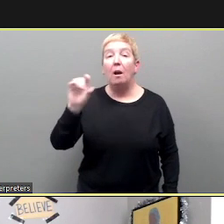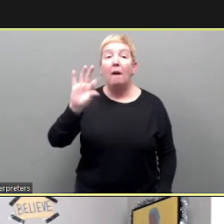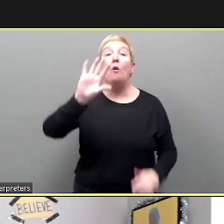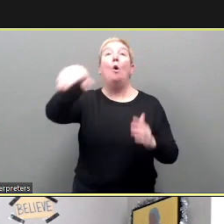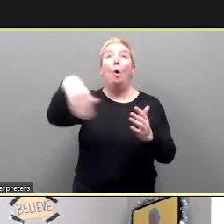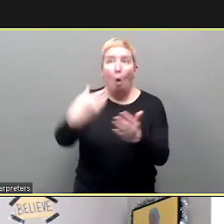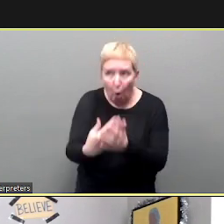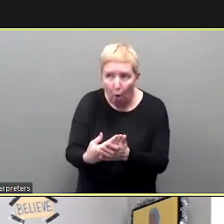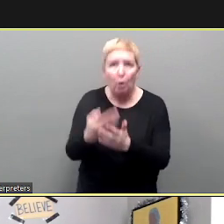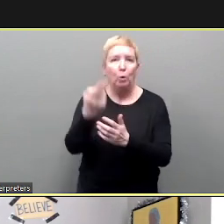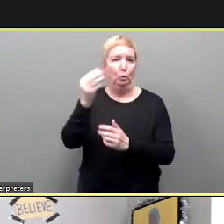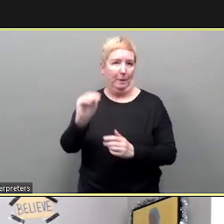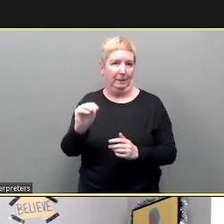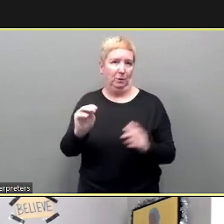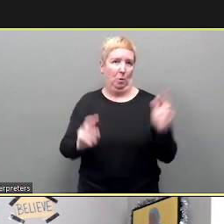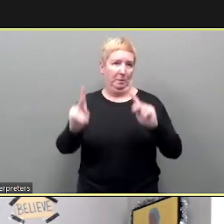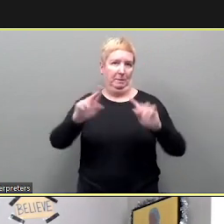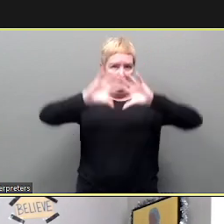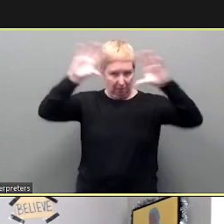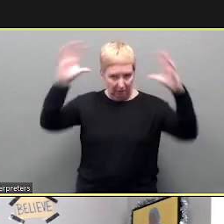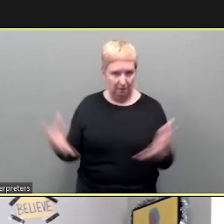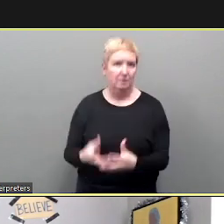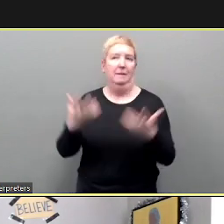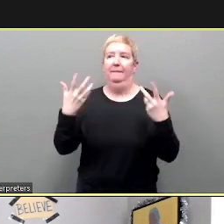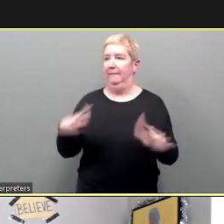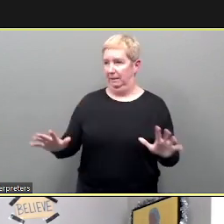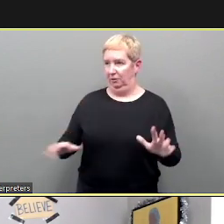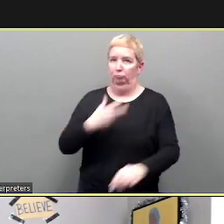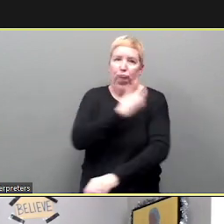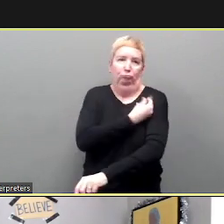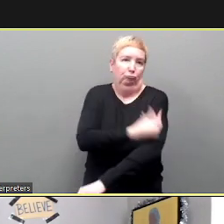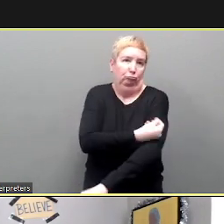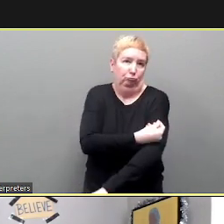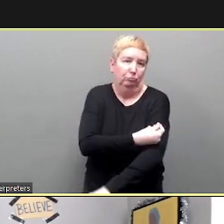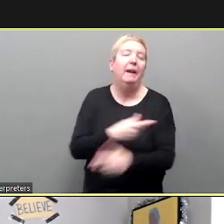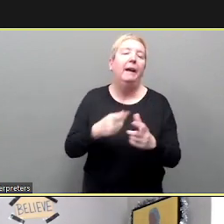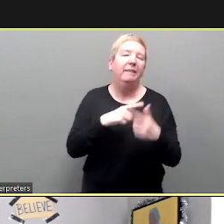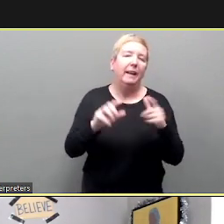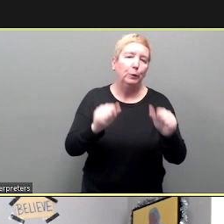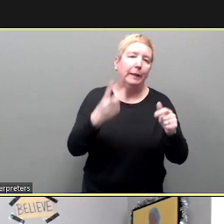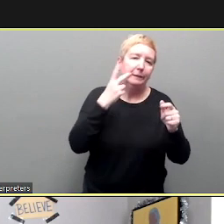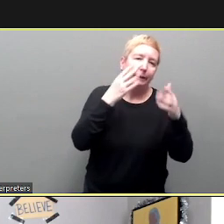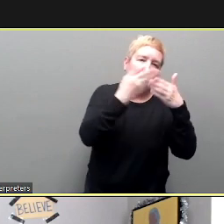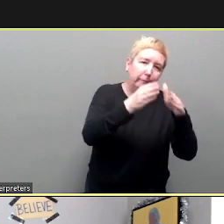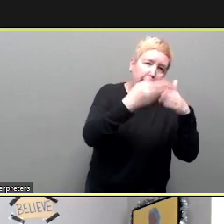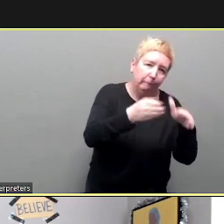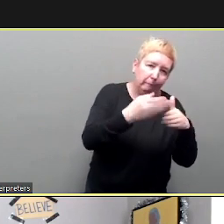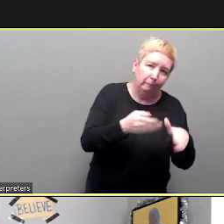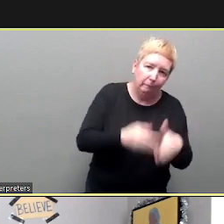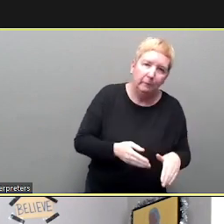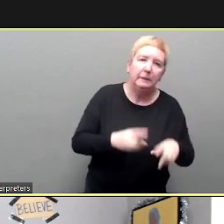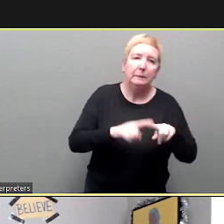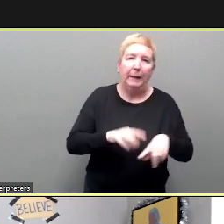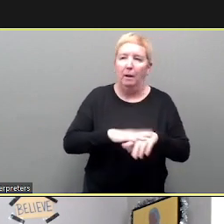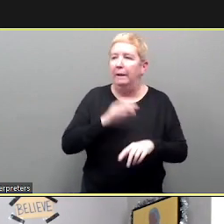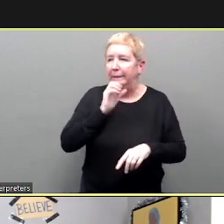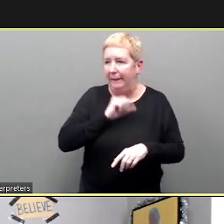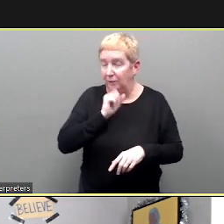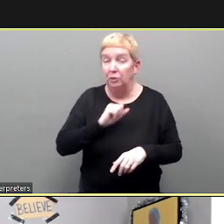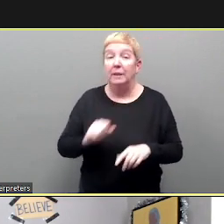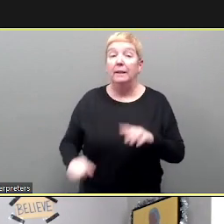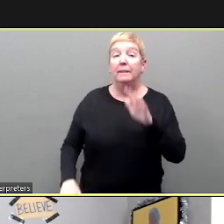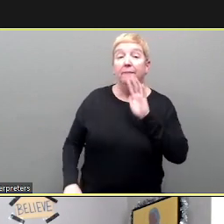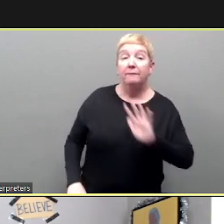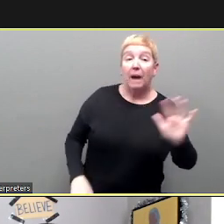have gotten that. And then you can see all the different age groups. You can see that, our 5 to 11-year-olds, we